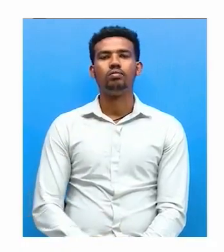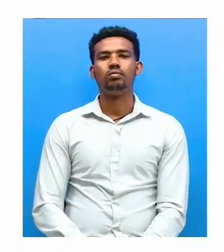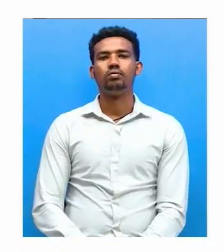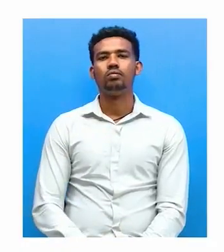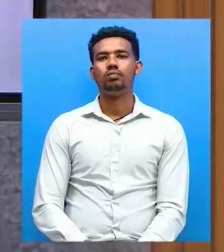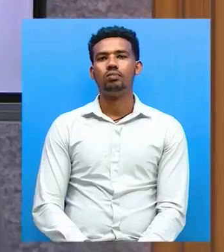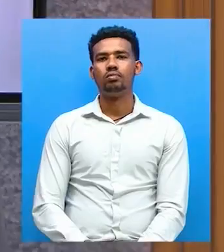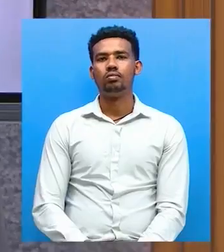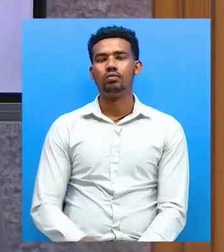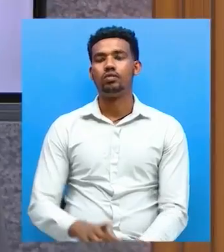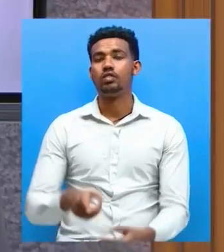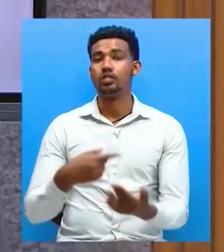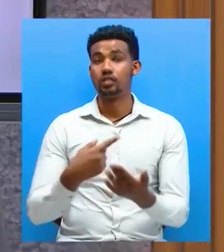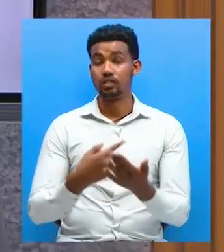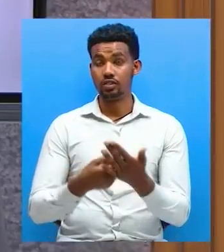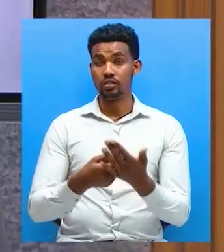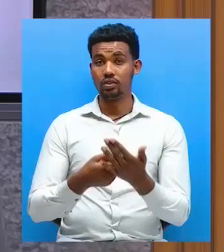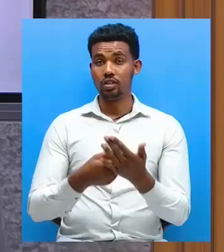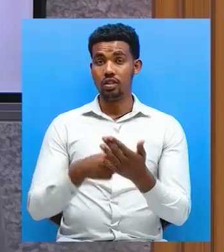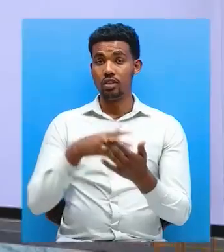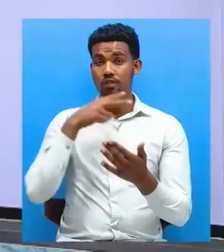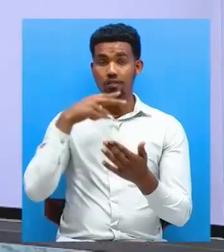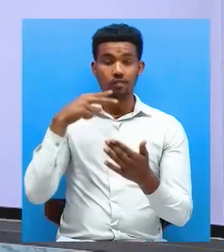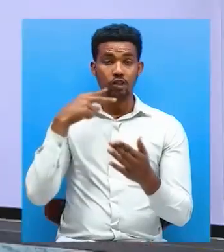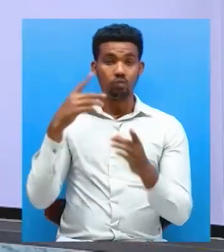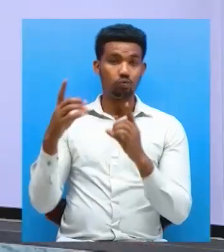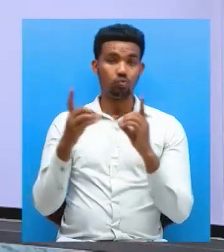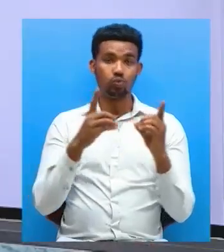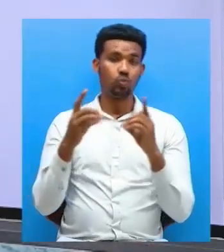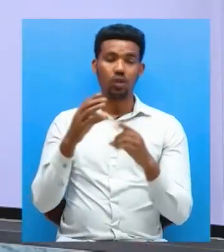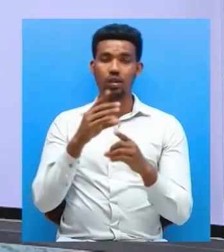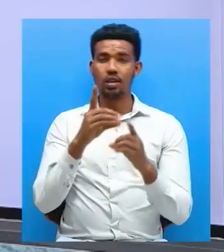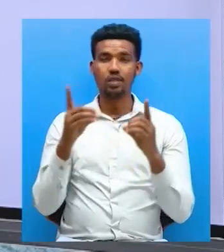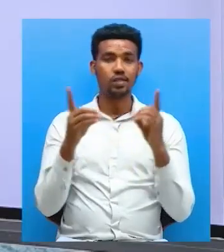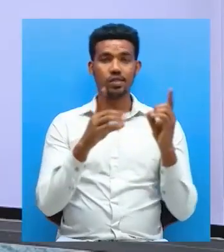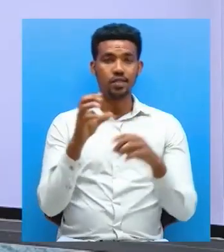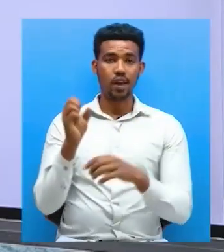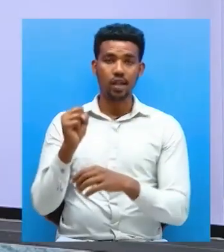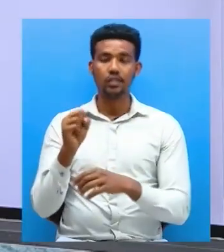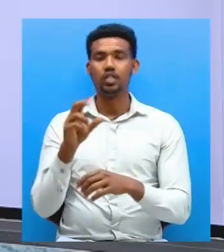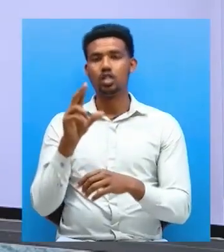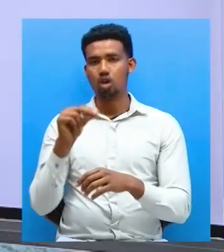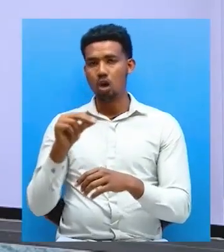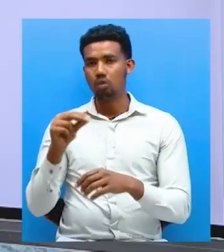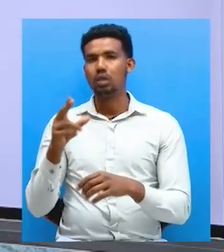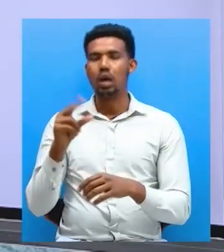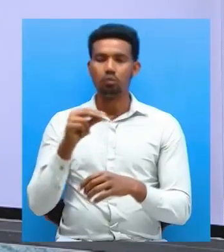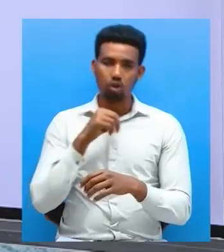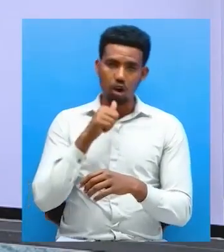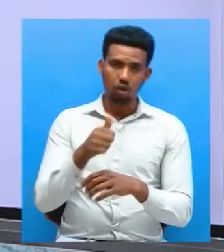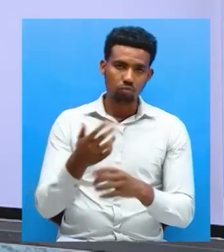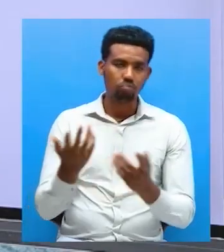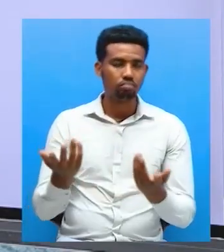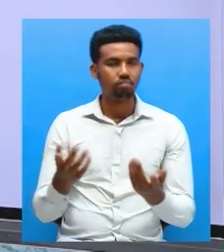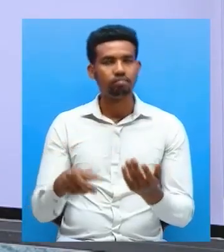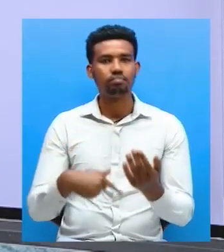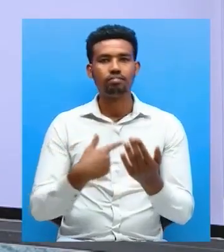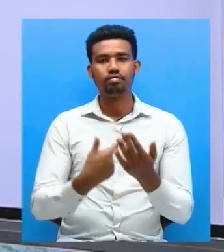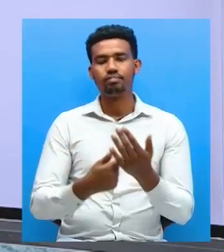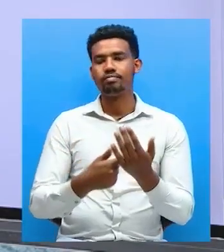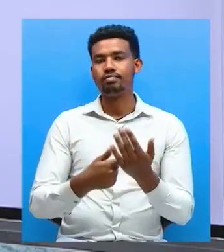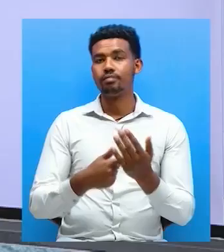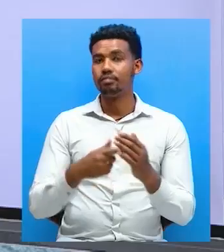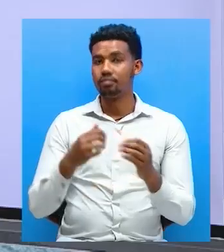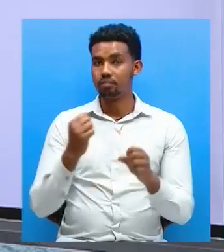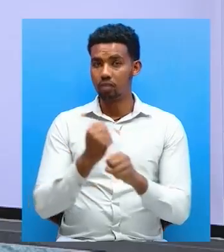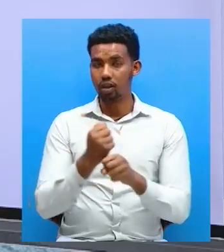So these are verb to do and does. Here is not, or not, and am not. Let me show you how we are making